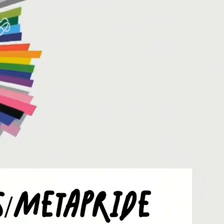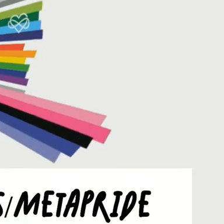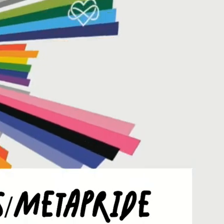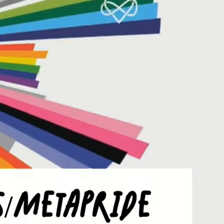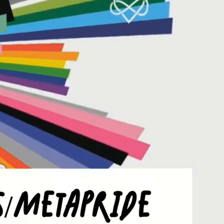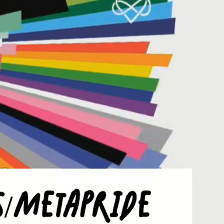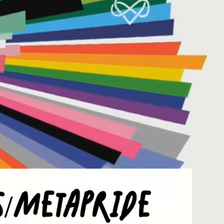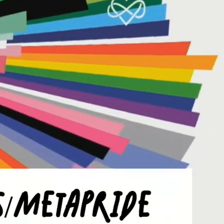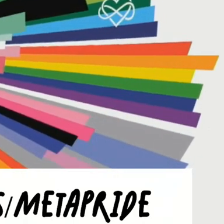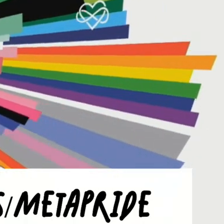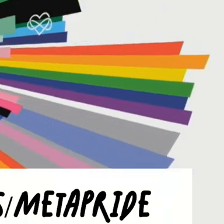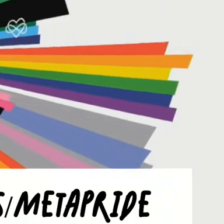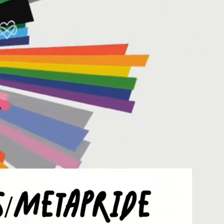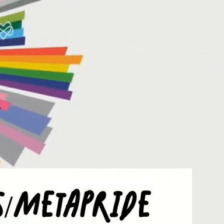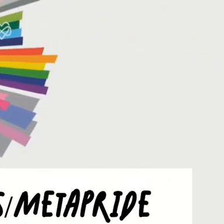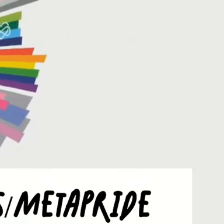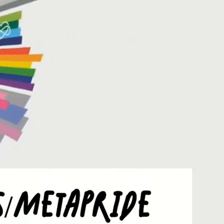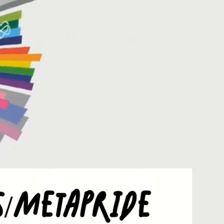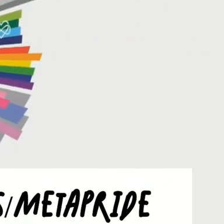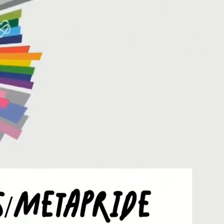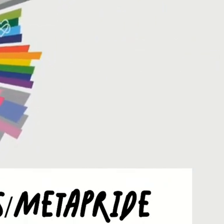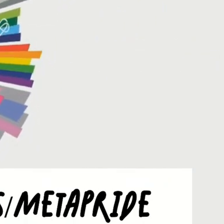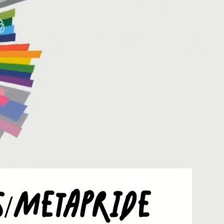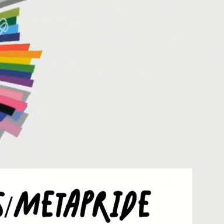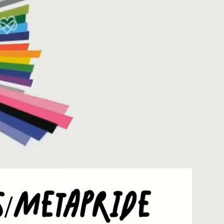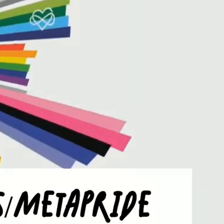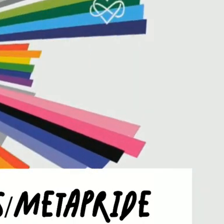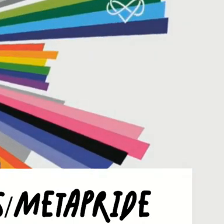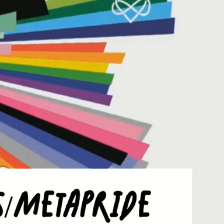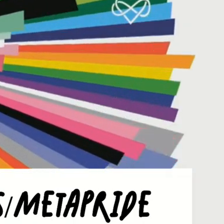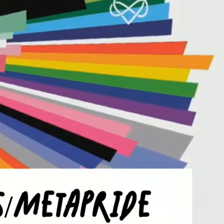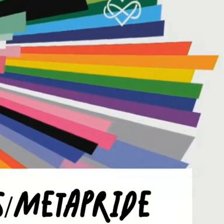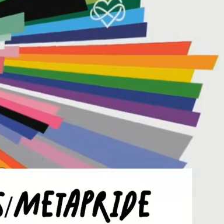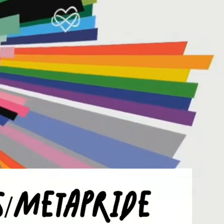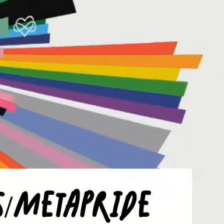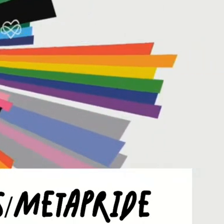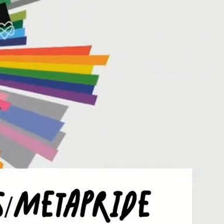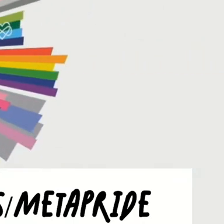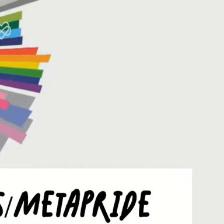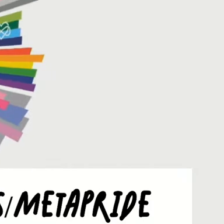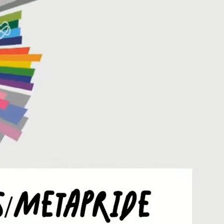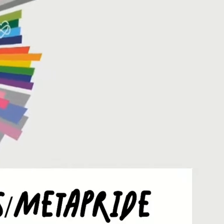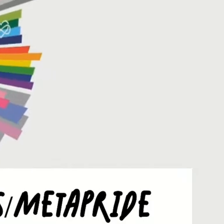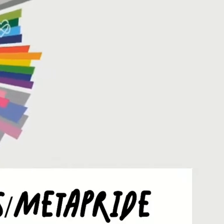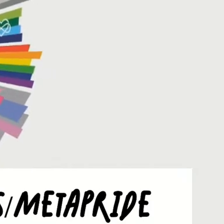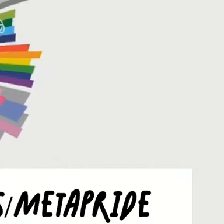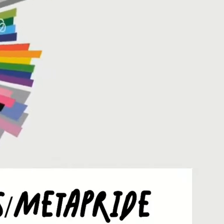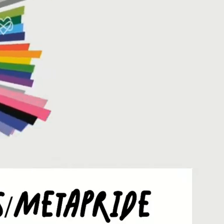Thank you.